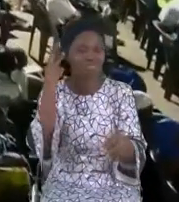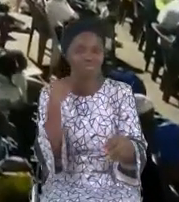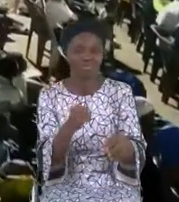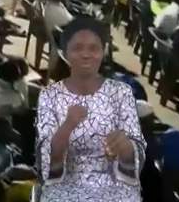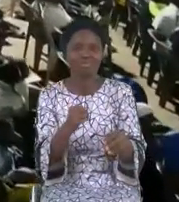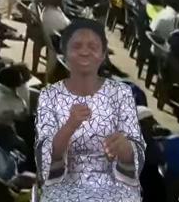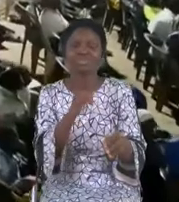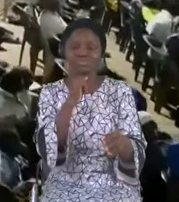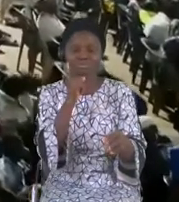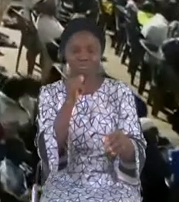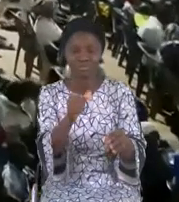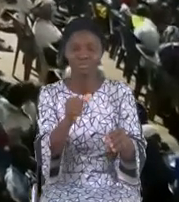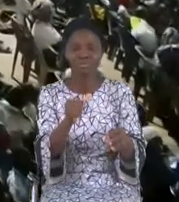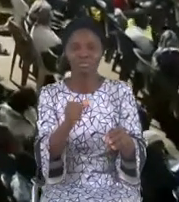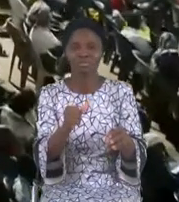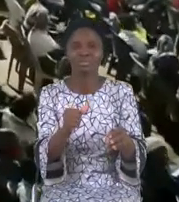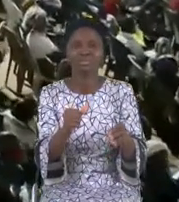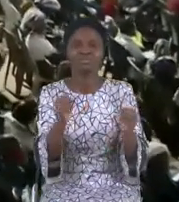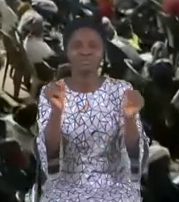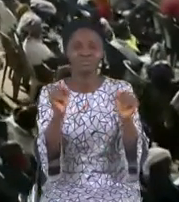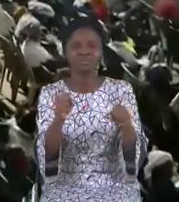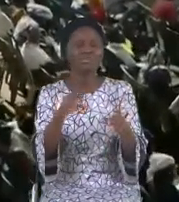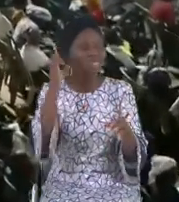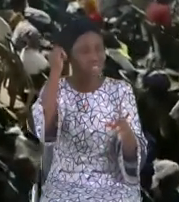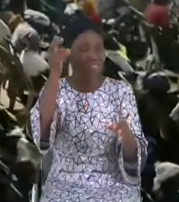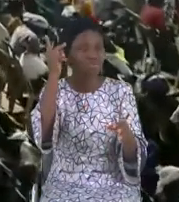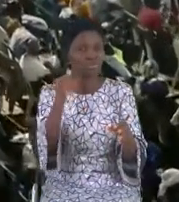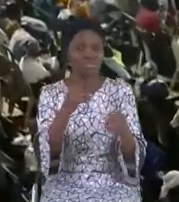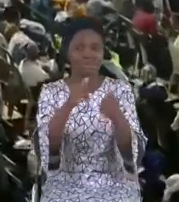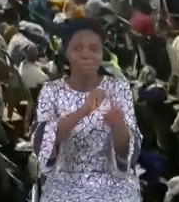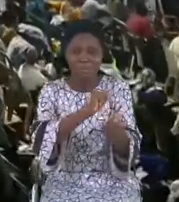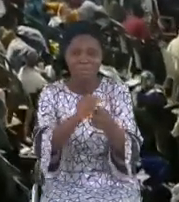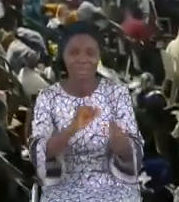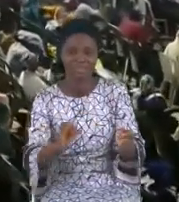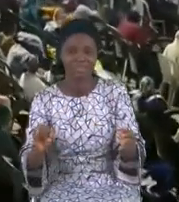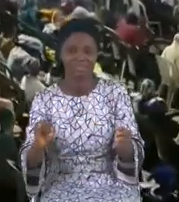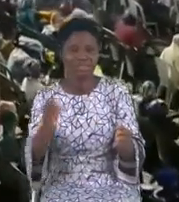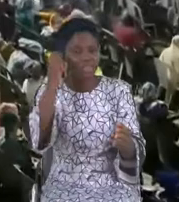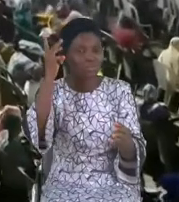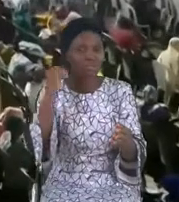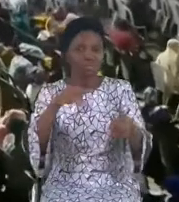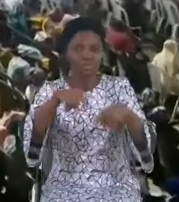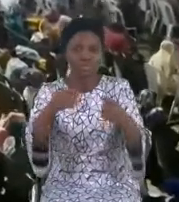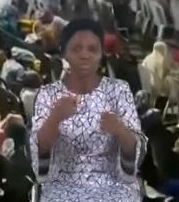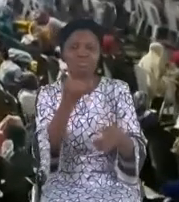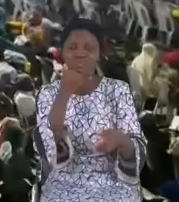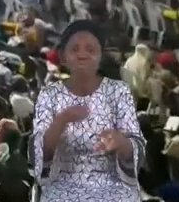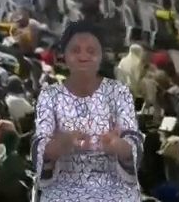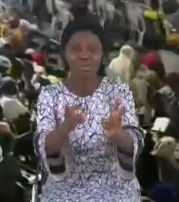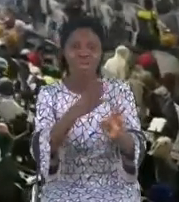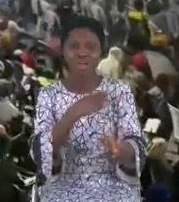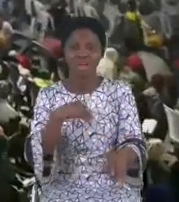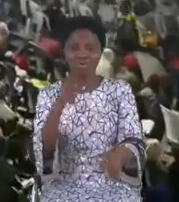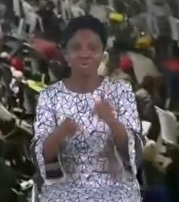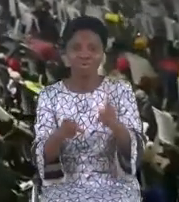unbendable he was perishing he was going astray and people tried to help and